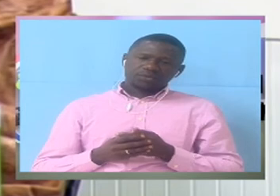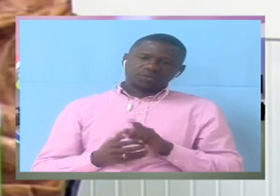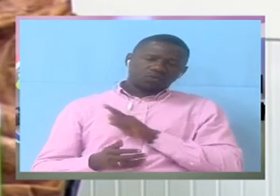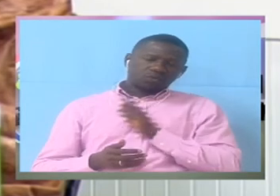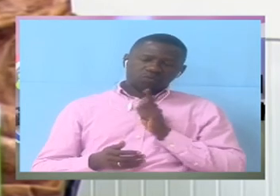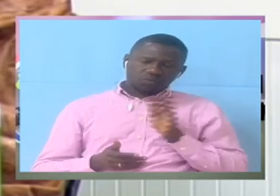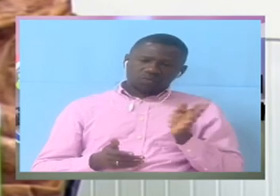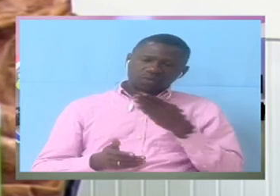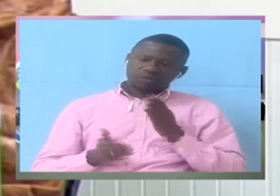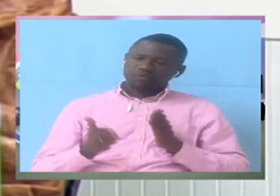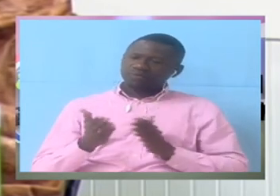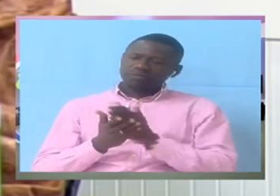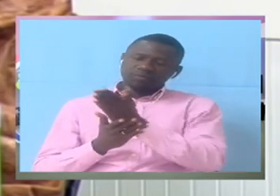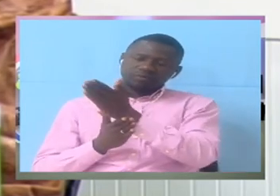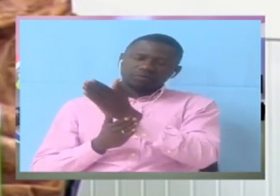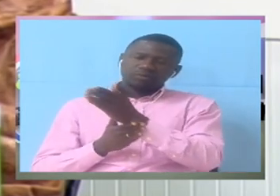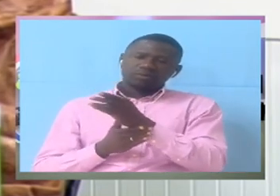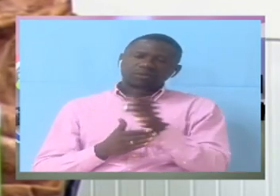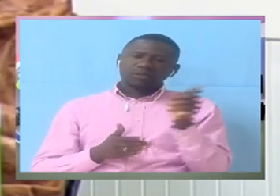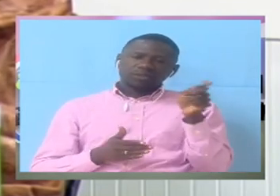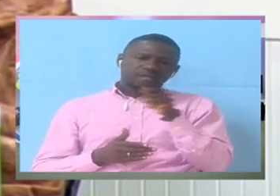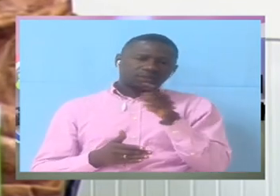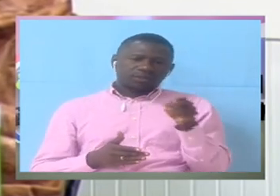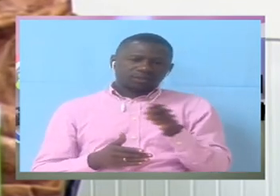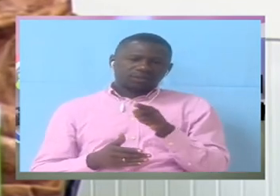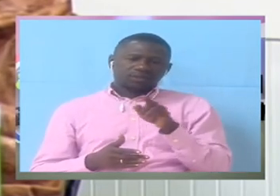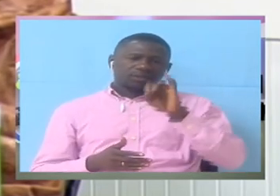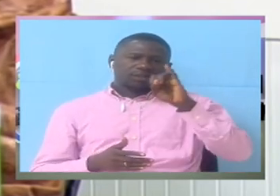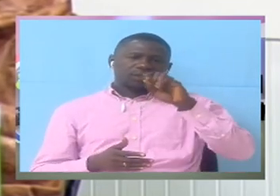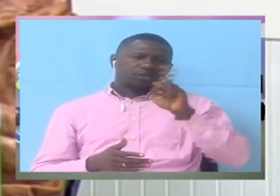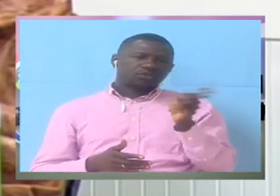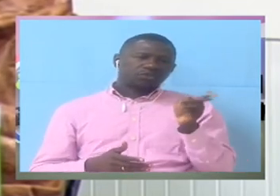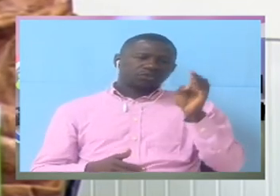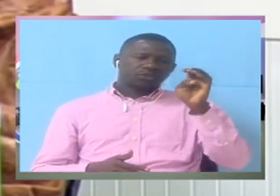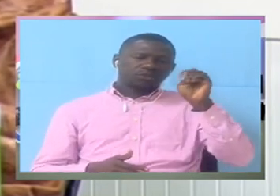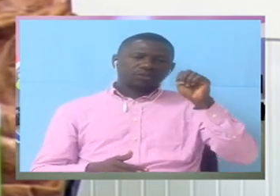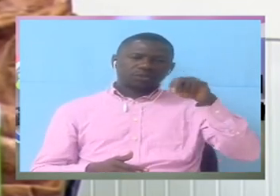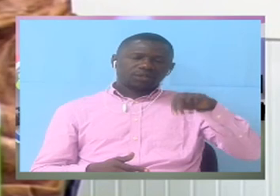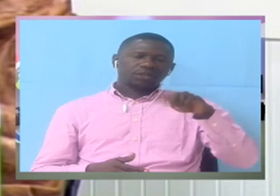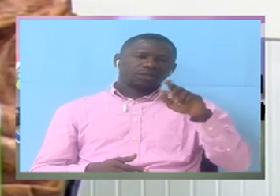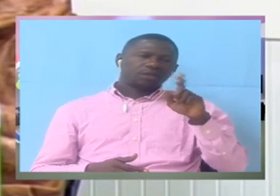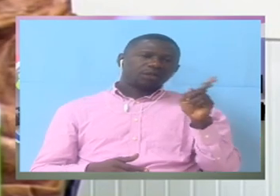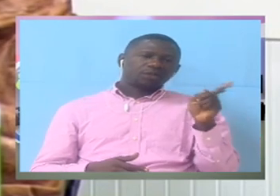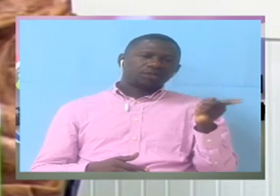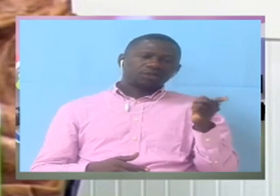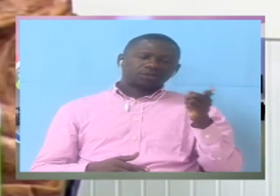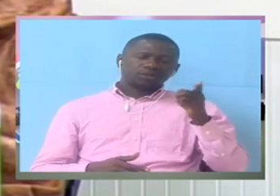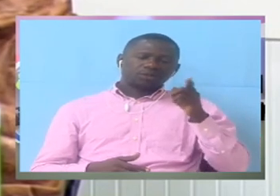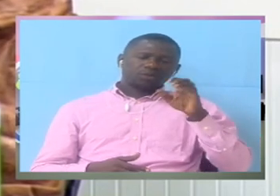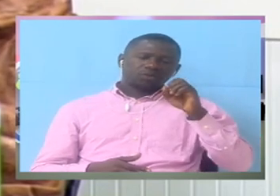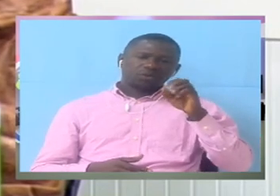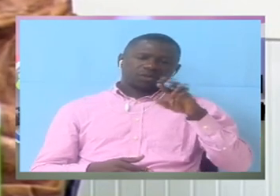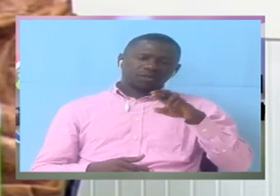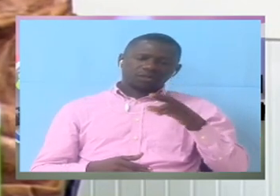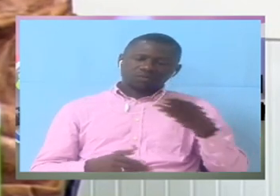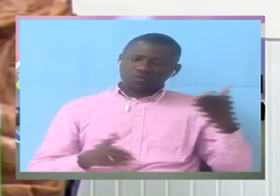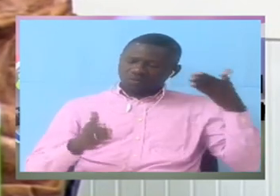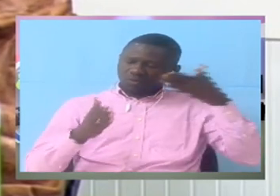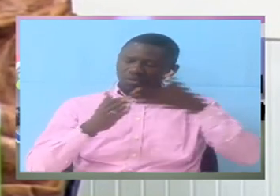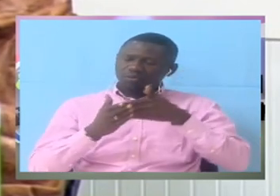nila. We went via Zigansor. Kada Tambakunda. And went on to